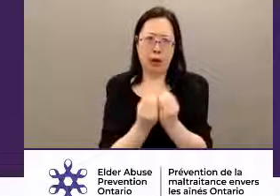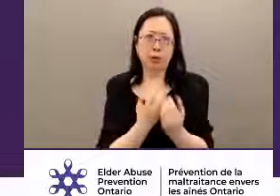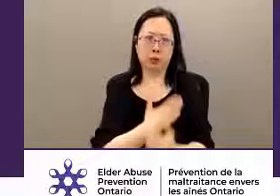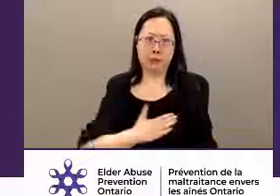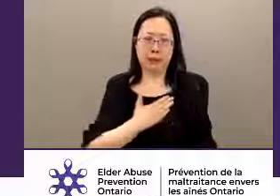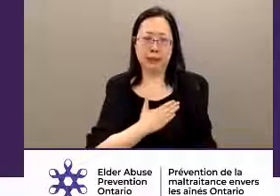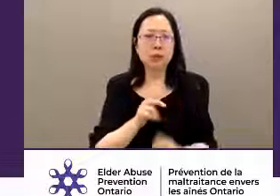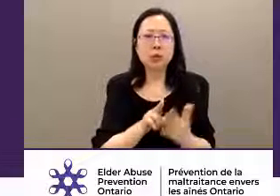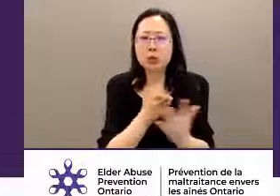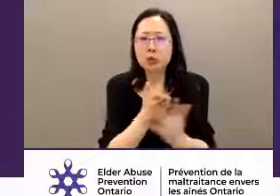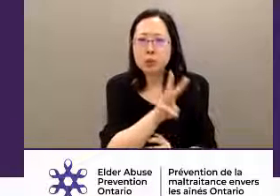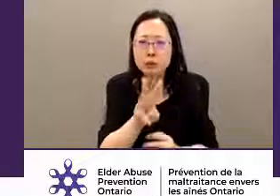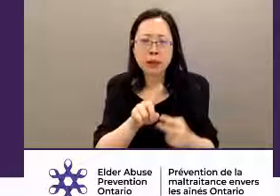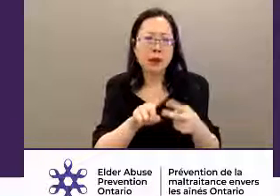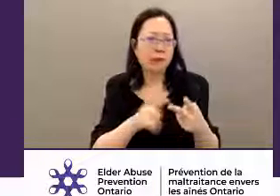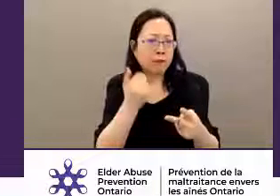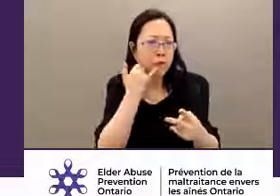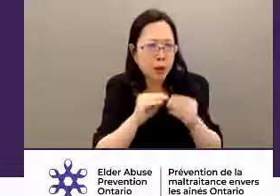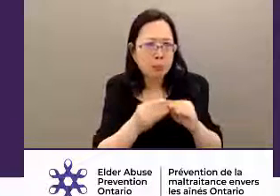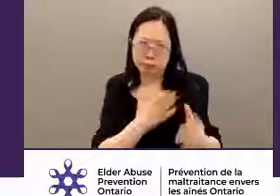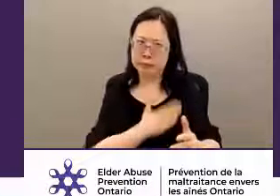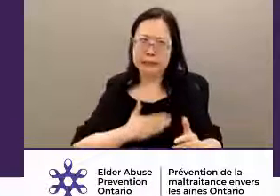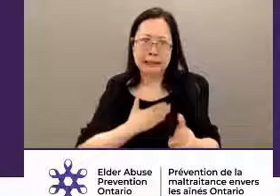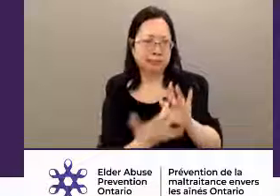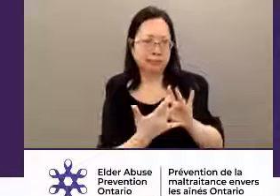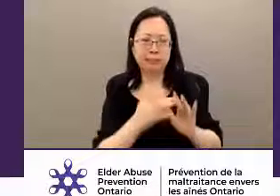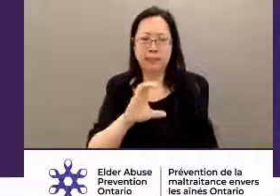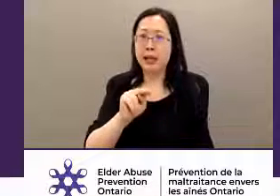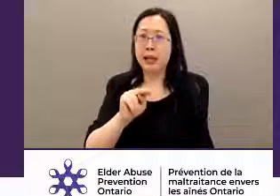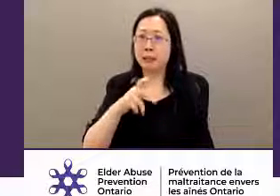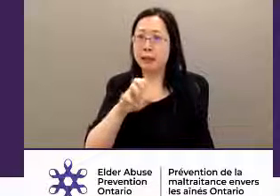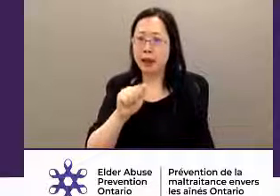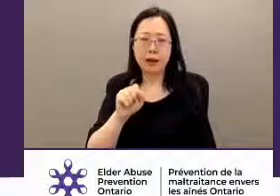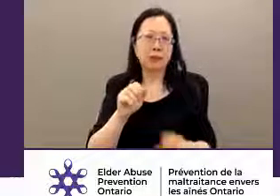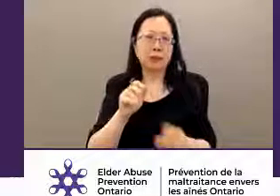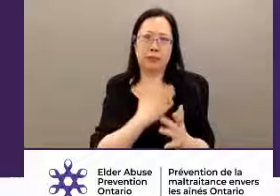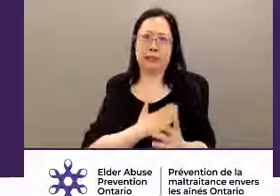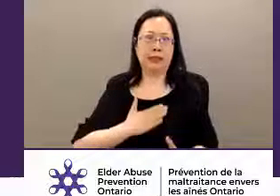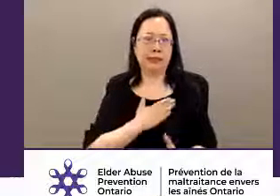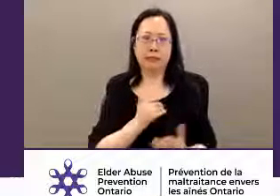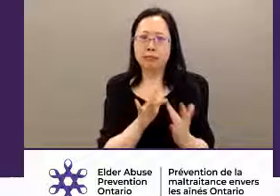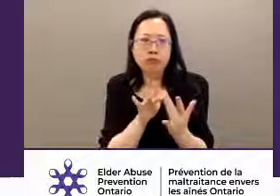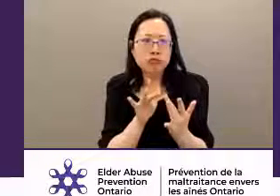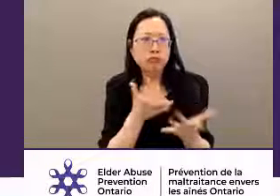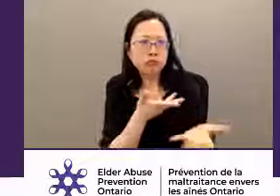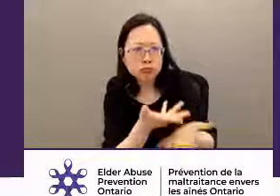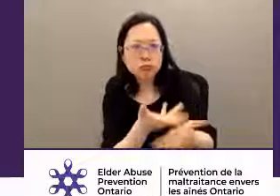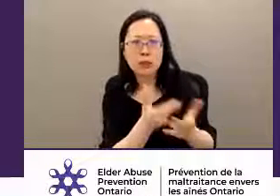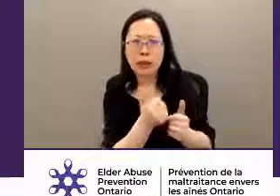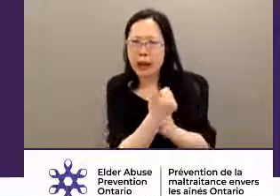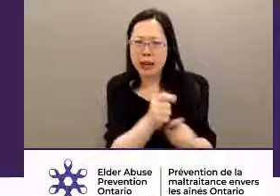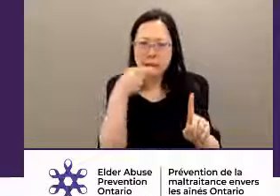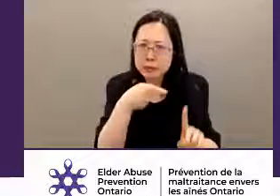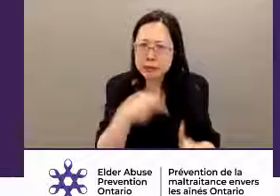website or a phone or to CNPA website to ask our individual questions about a